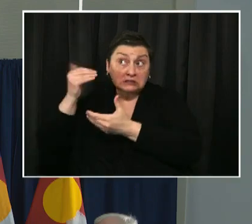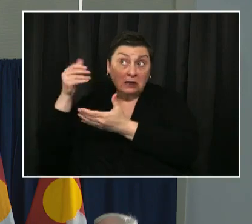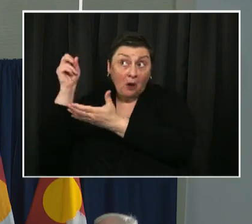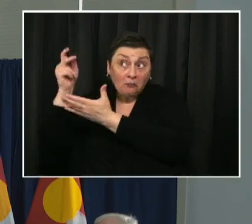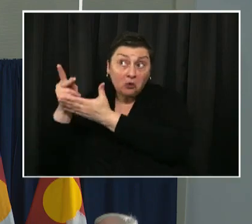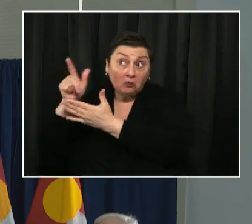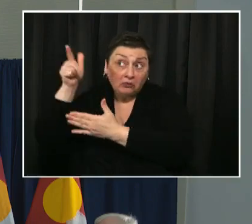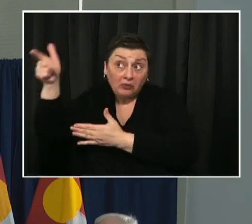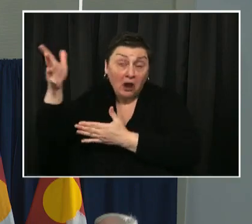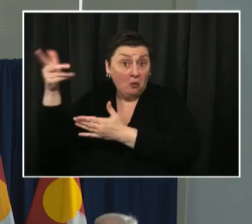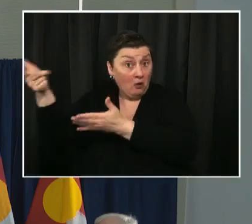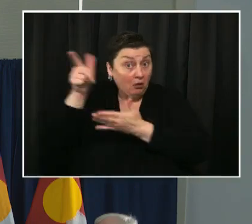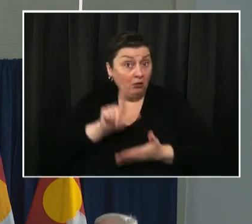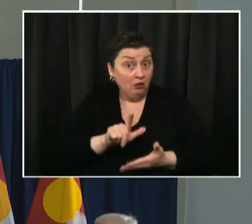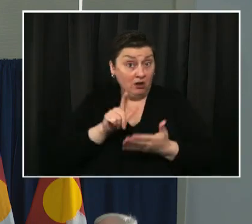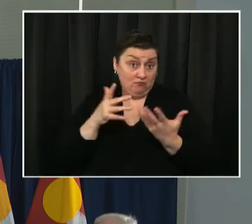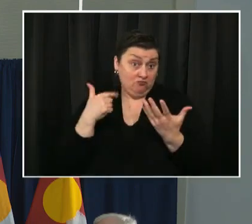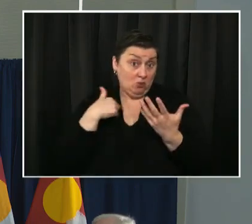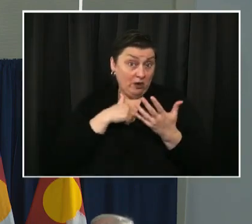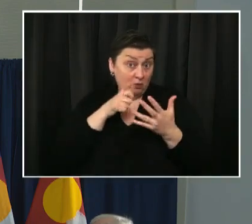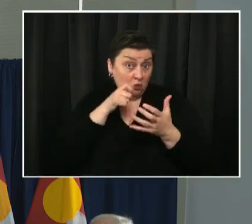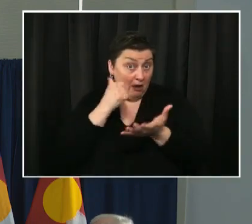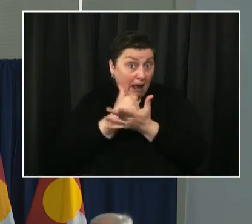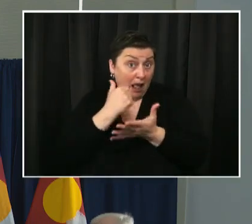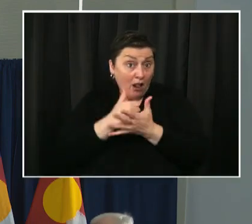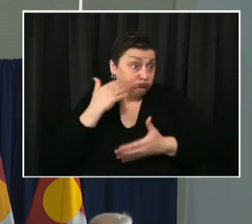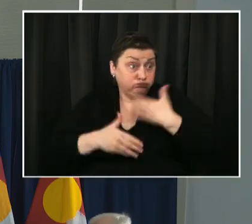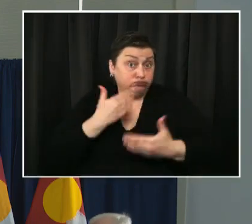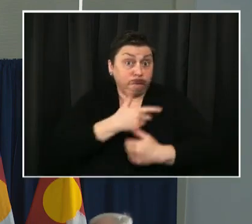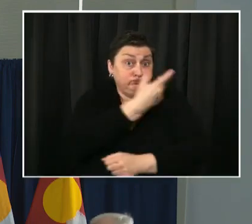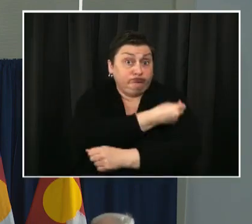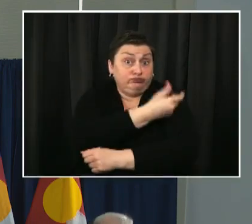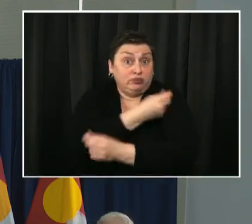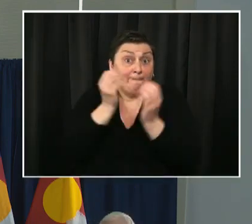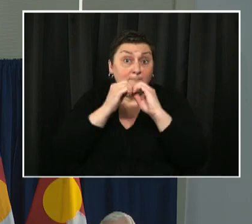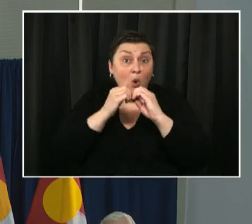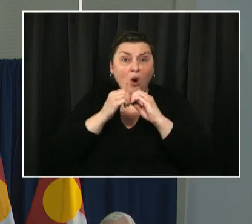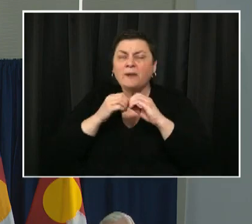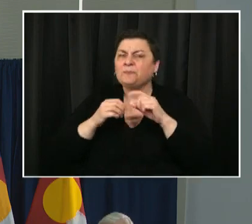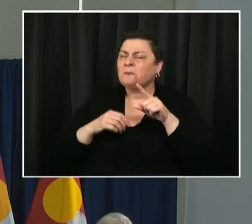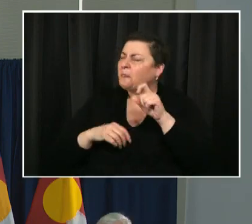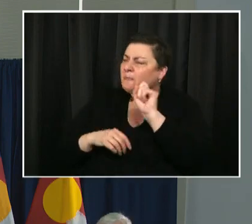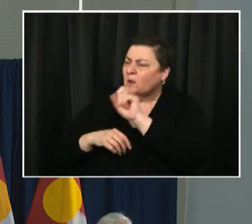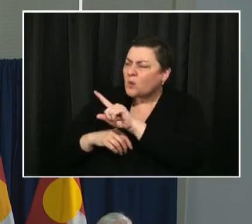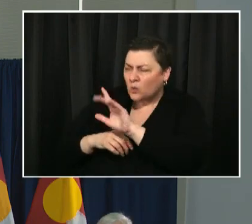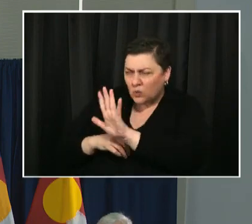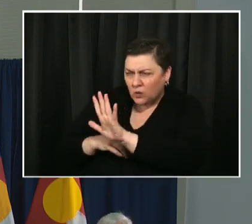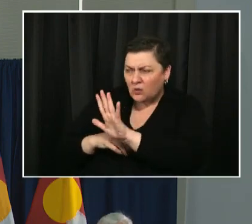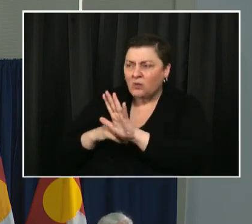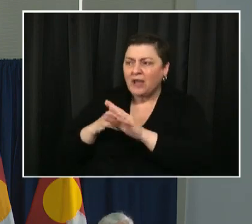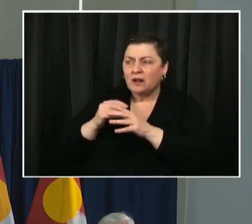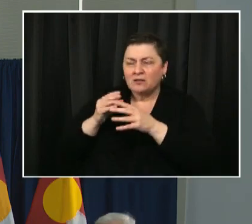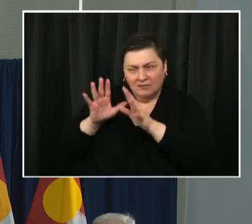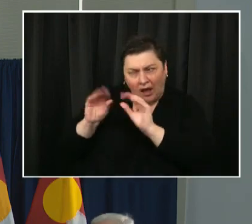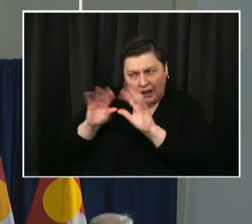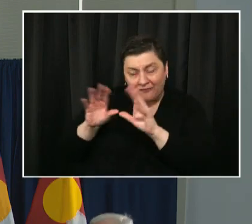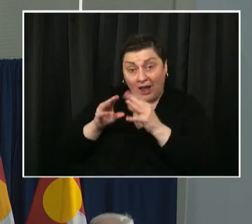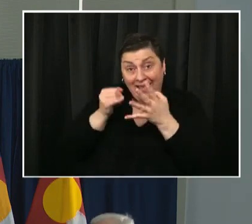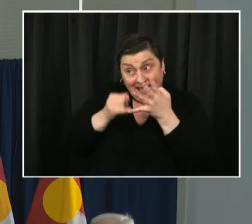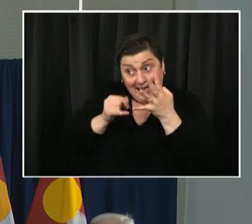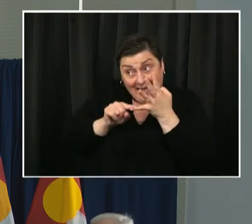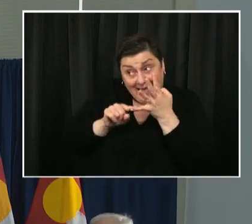to vaccinate all adults by mid-April? Just to be clear, end of May was when everybody will be able to get it. But go